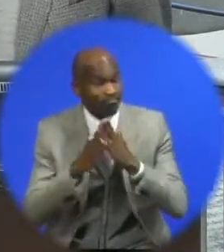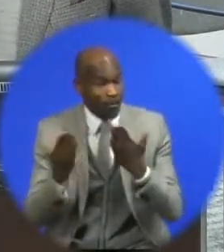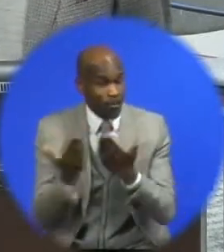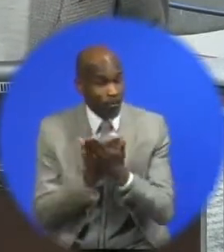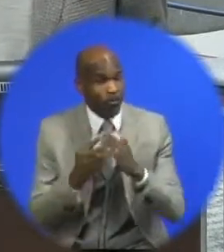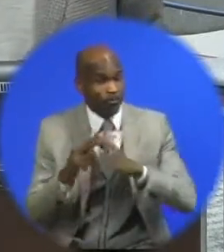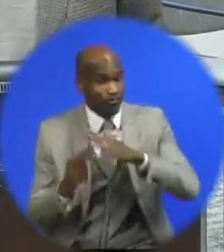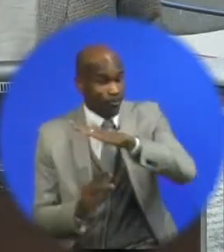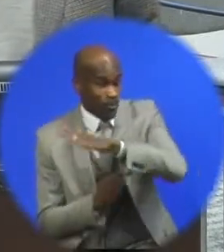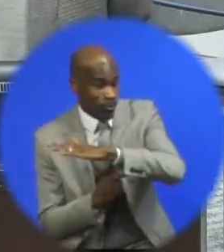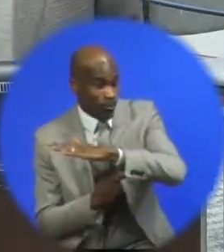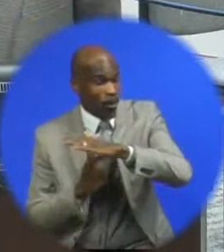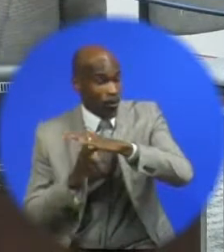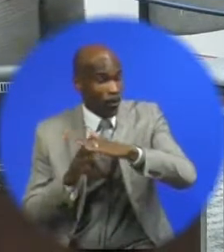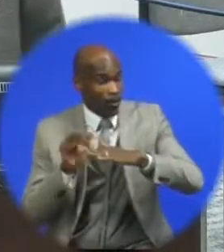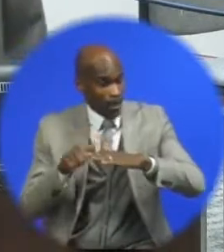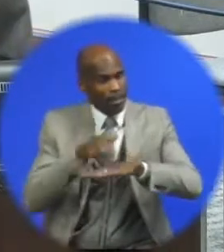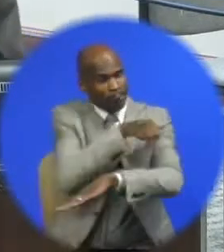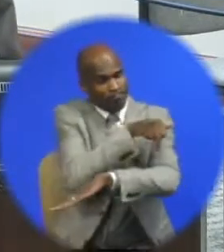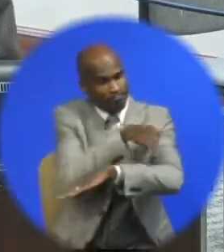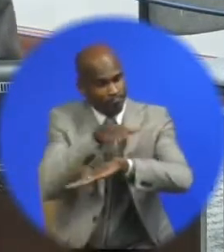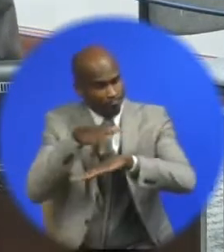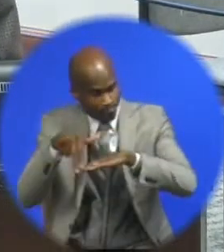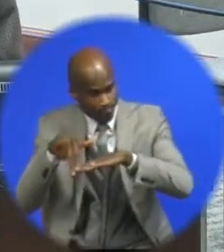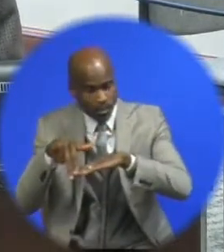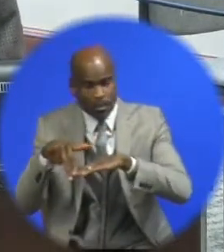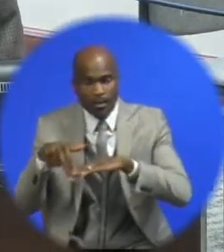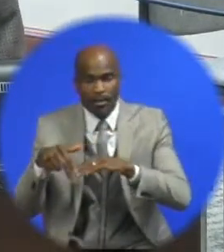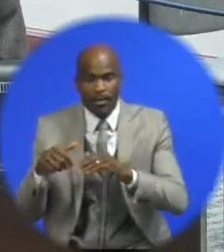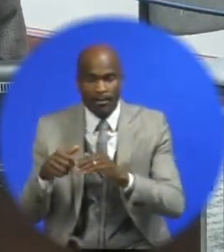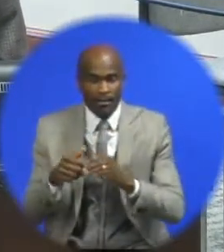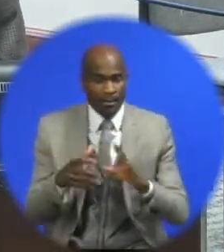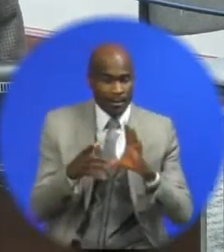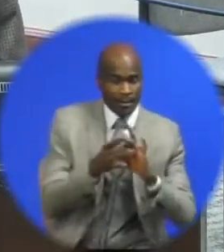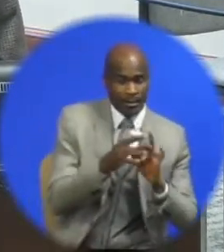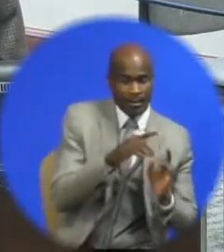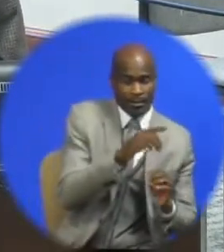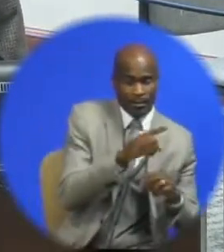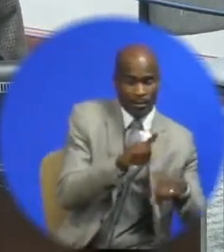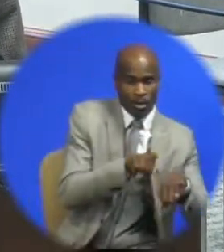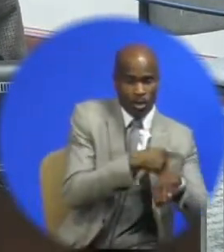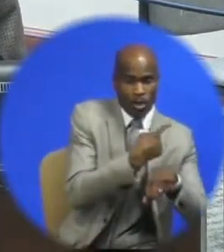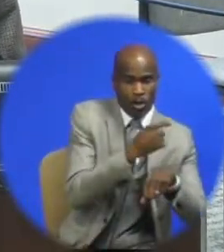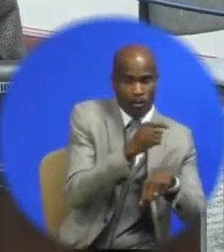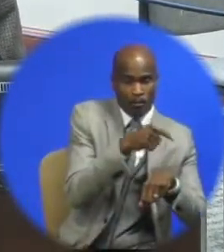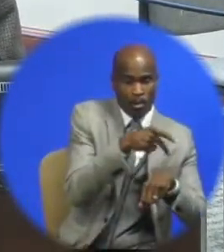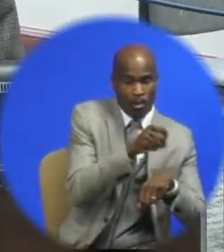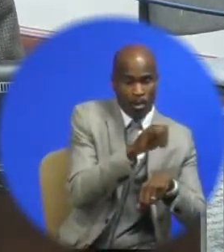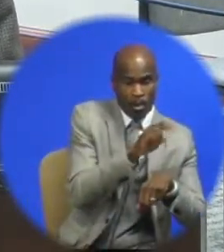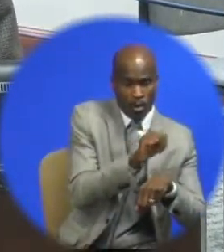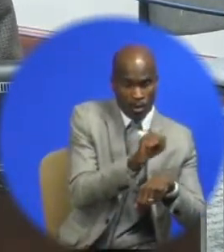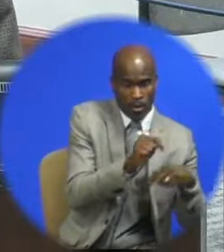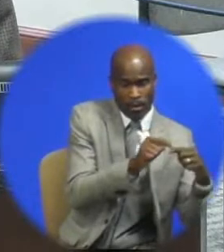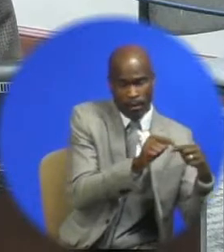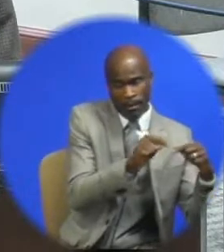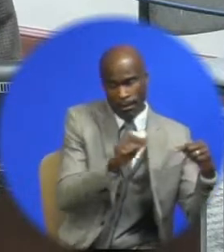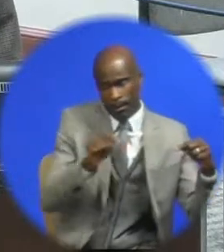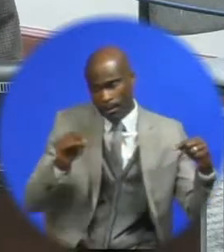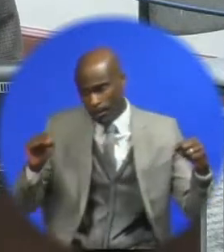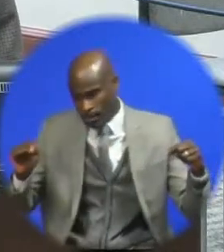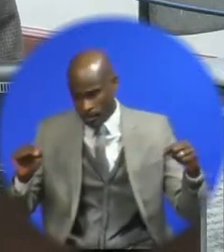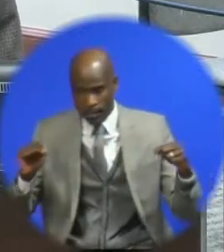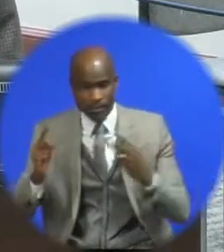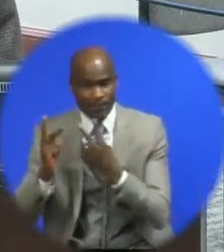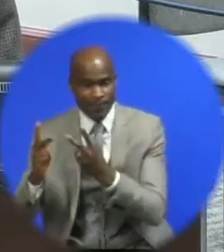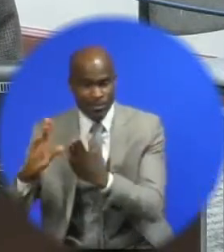connects up the Visitor Center over to, what's that, Long Point, where the boat-in only, that's the only boat-in